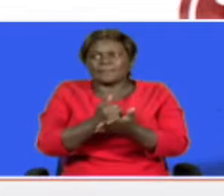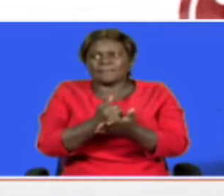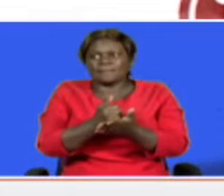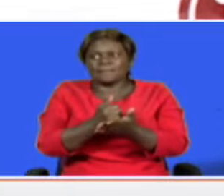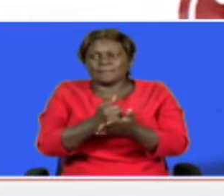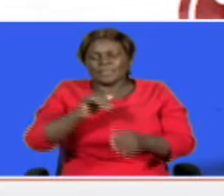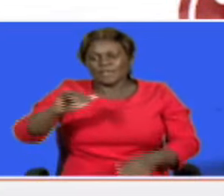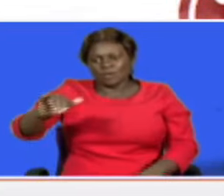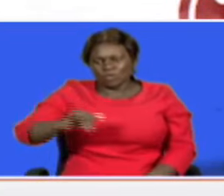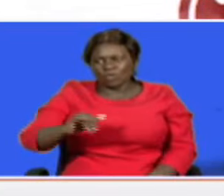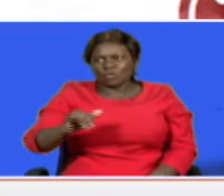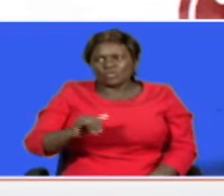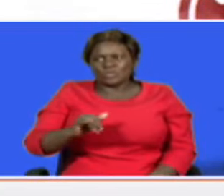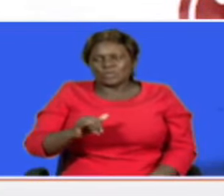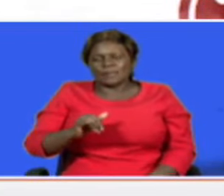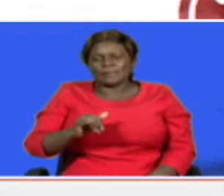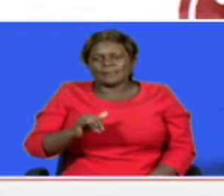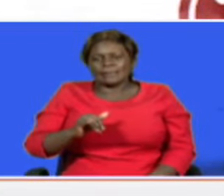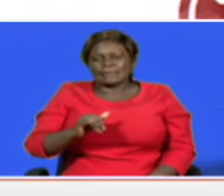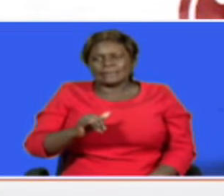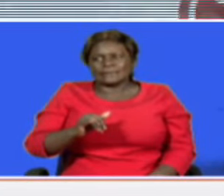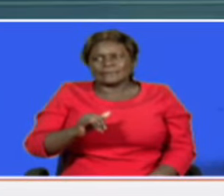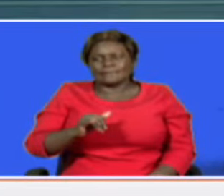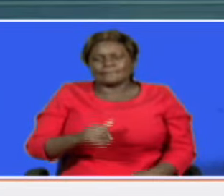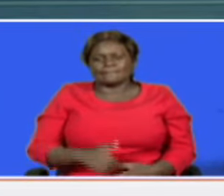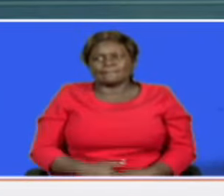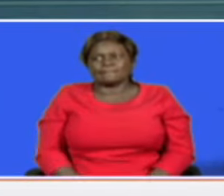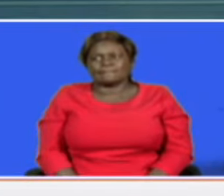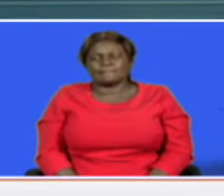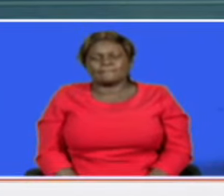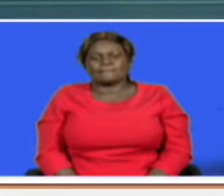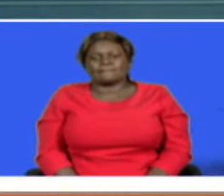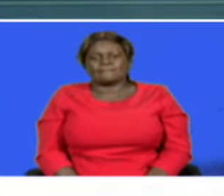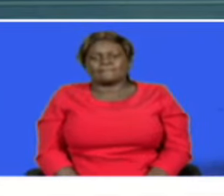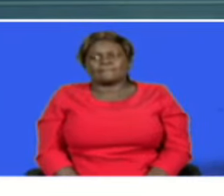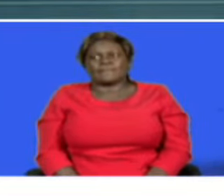and also in the team. Going for his fourth historic